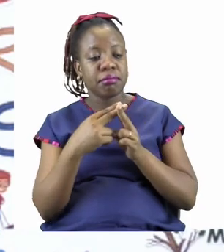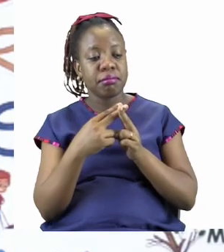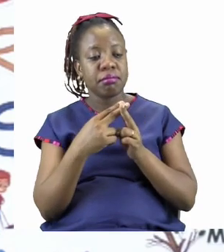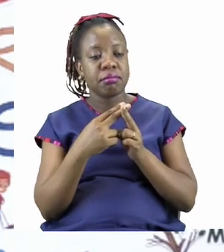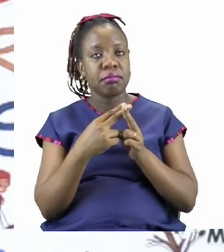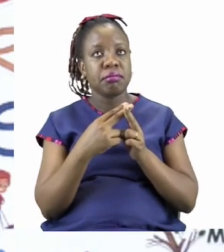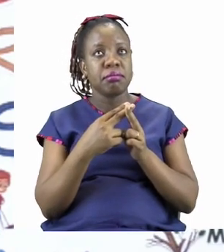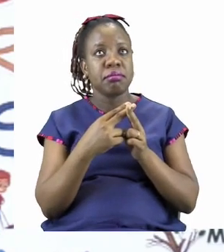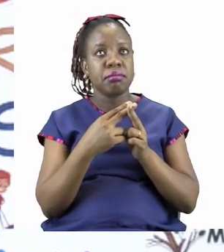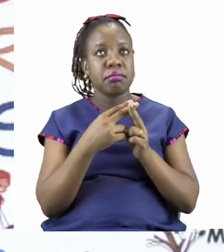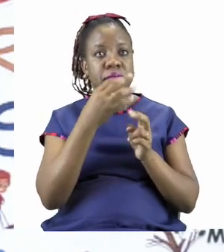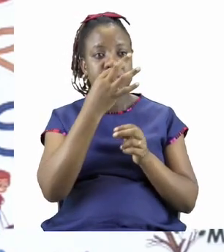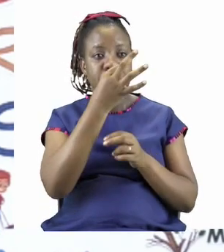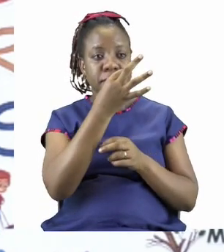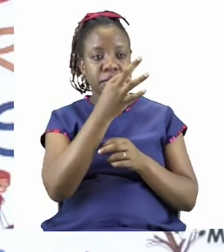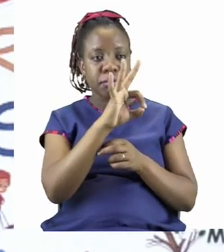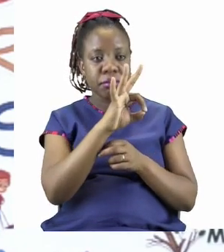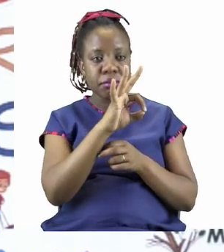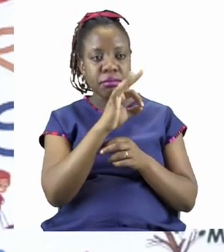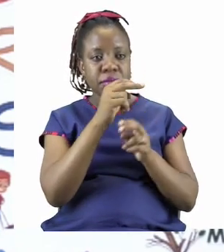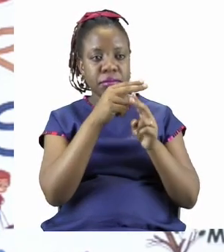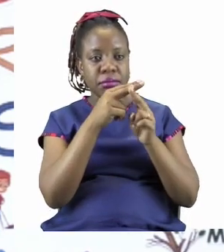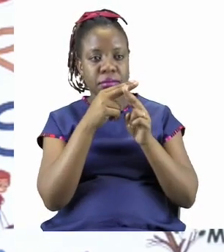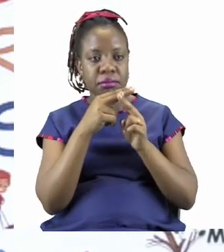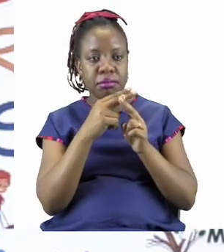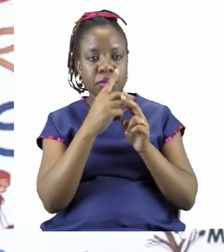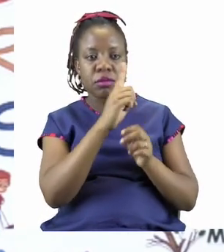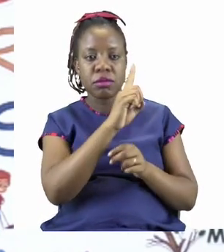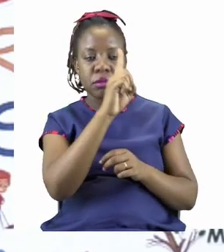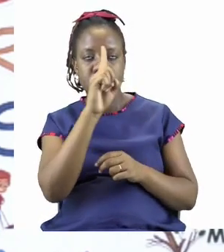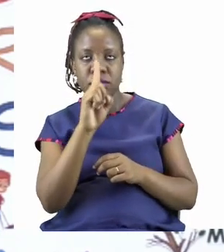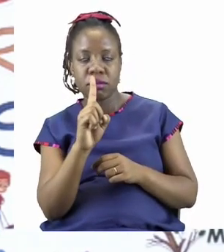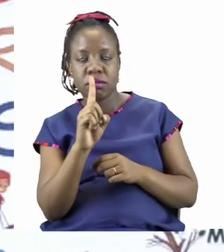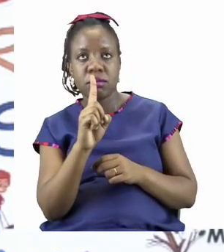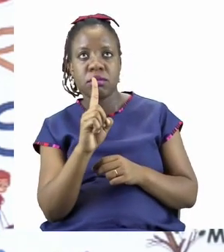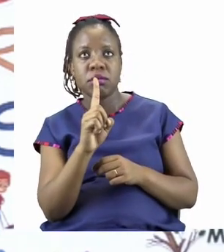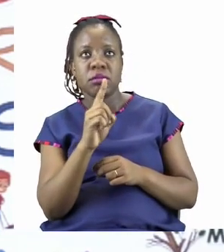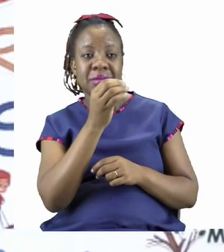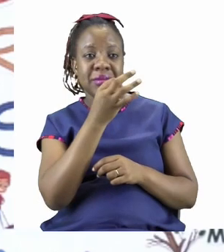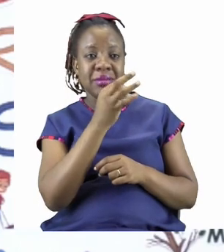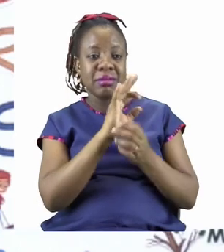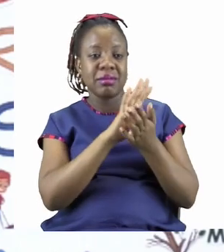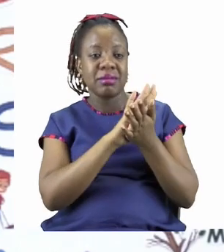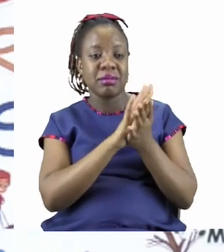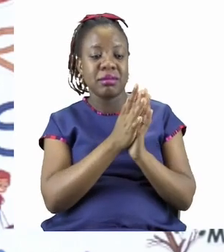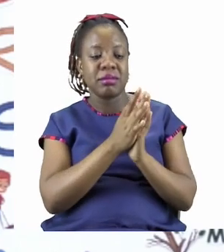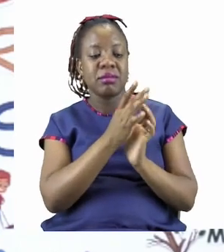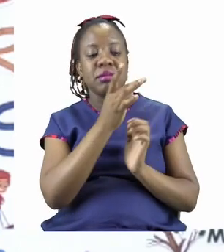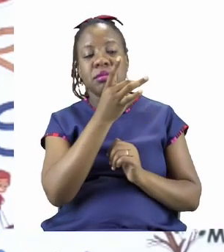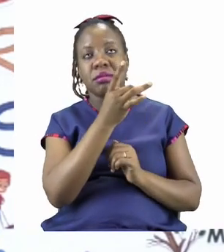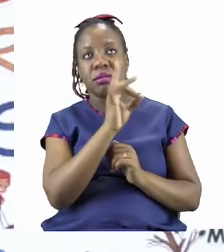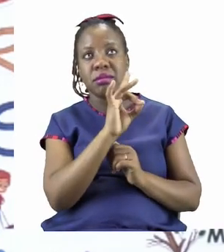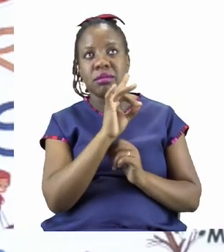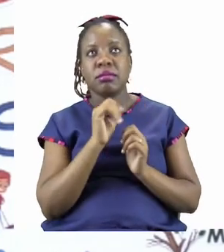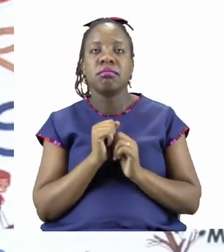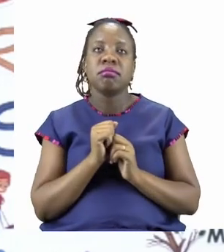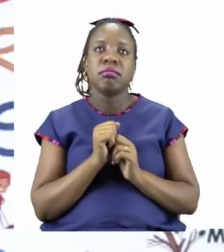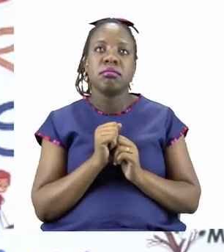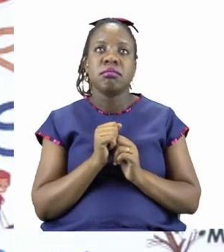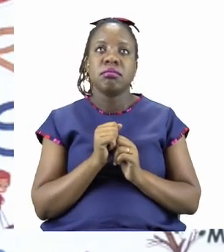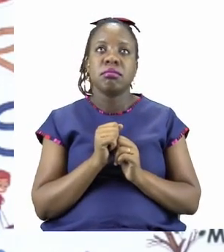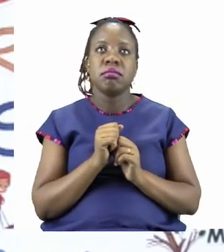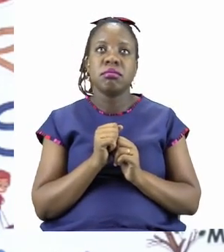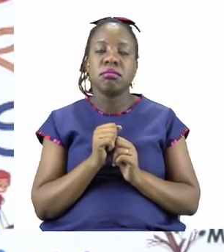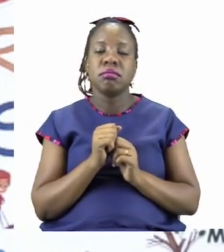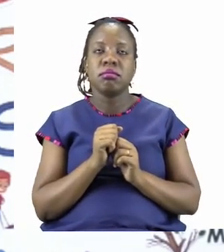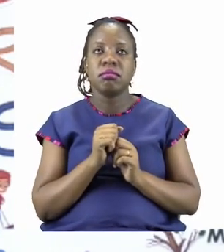the 9. So we borrowed that one from the 9 and we still have 8 left over. So